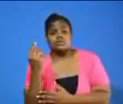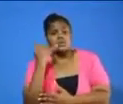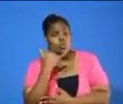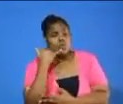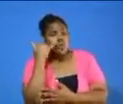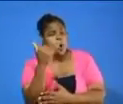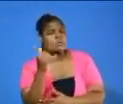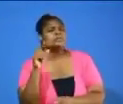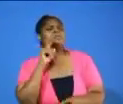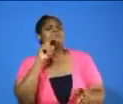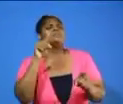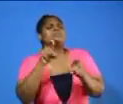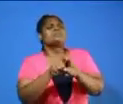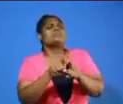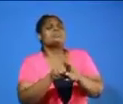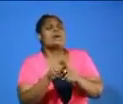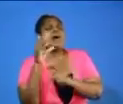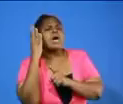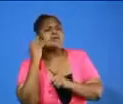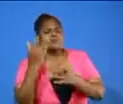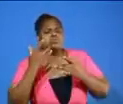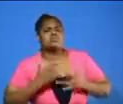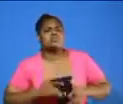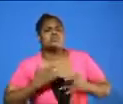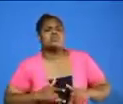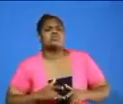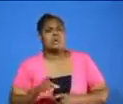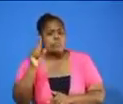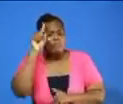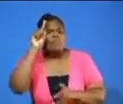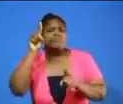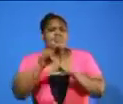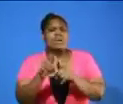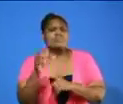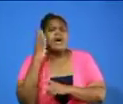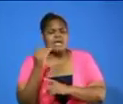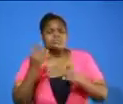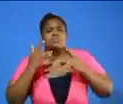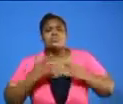sister in your cave, brother in your cave,